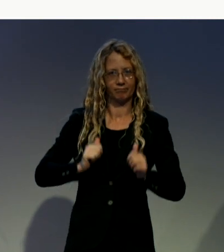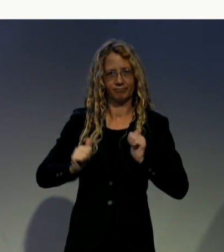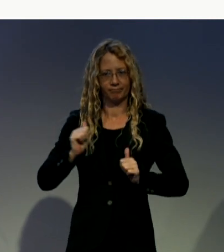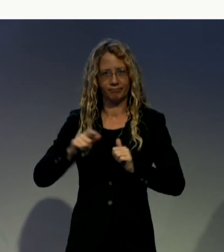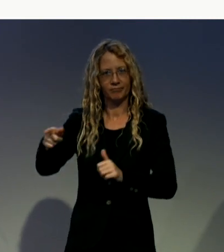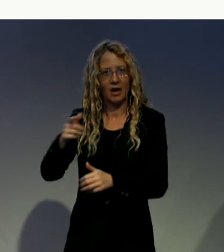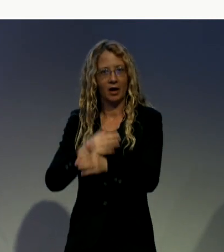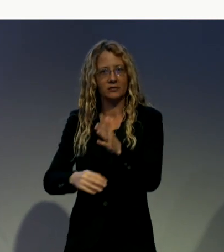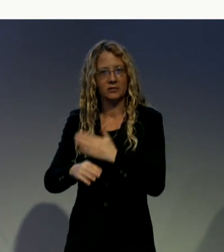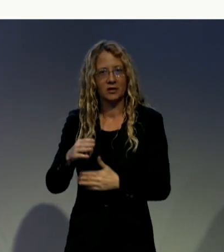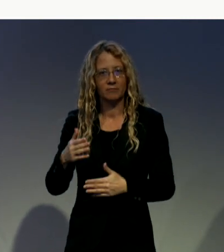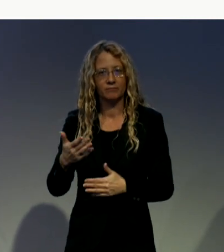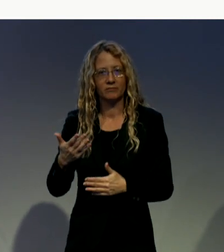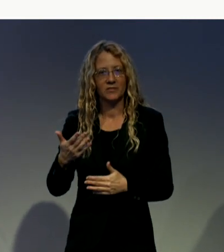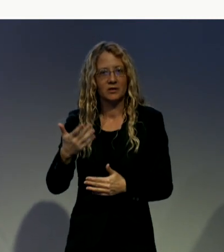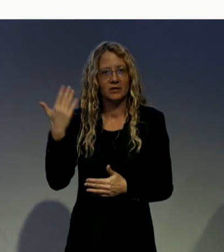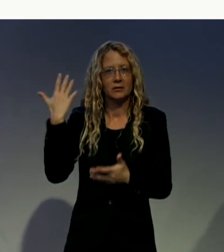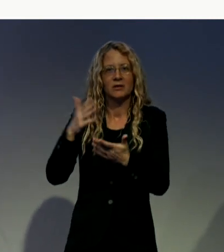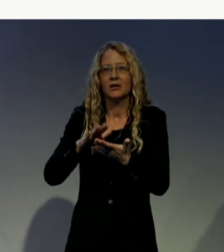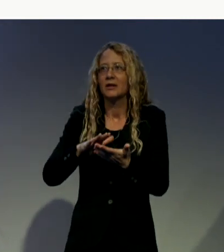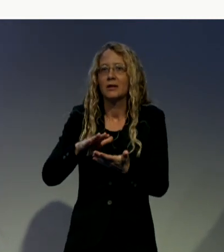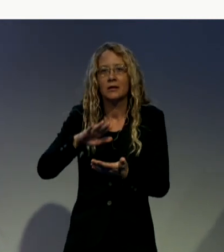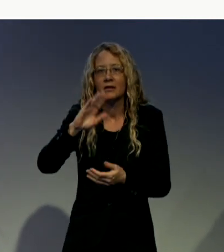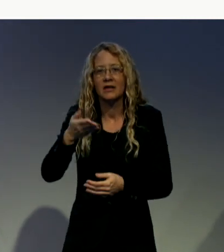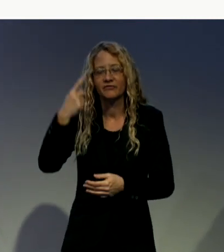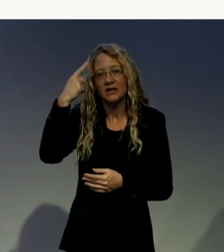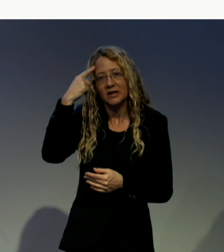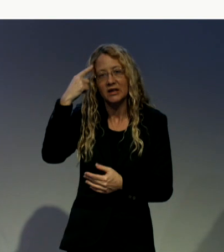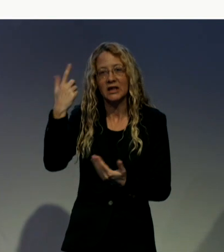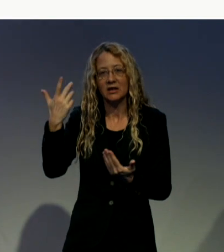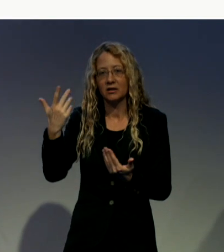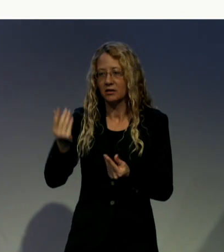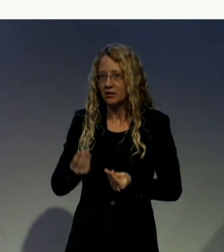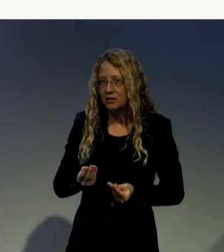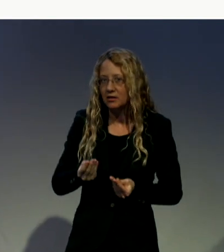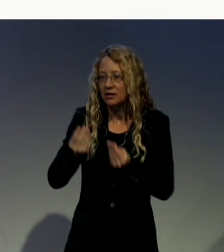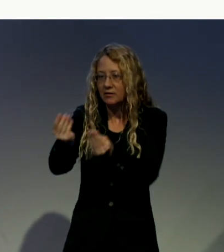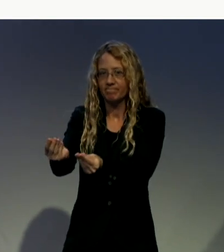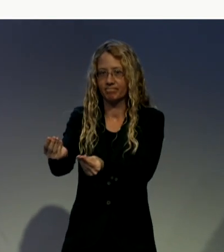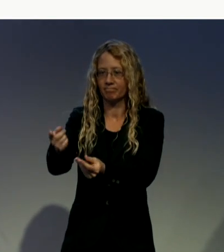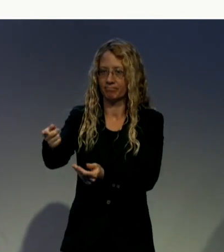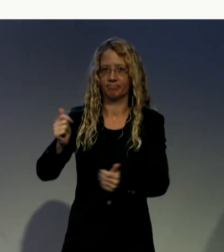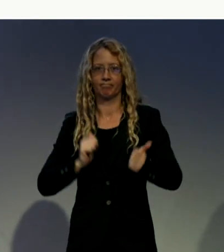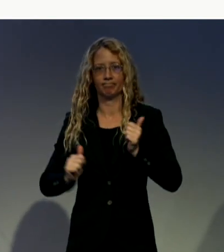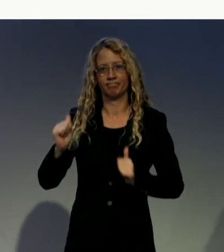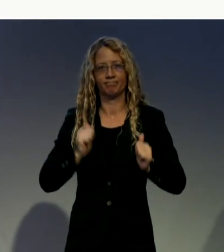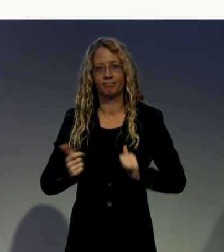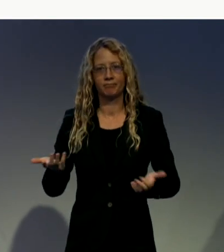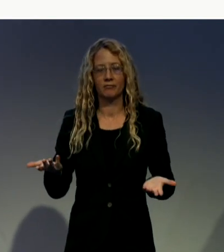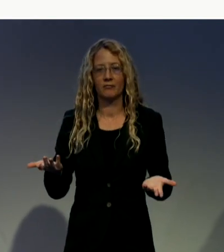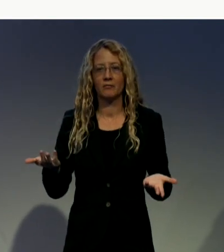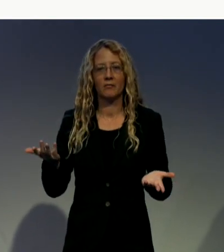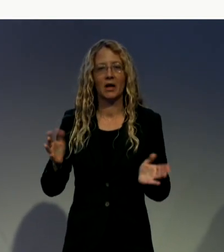and when they have an open casting role for a person with a disability, the casting directors don't think, oh, I have to put it in an